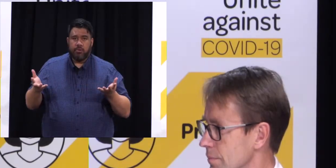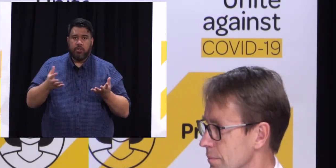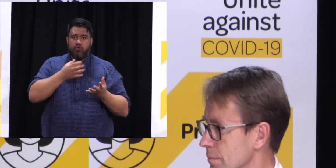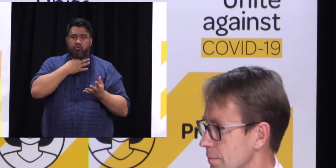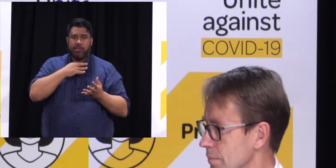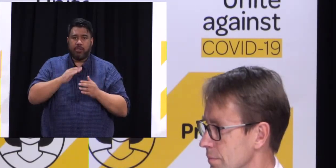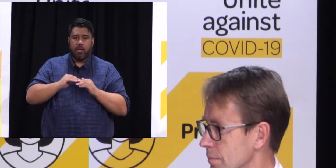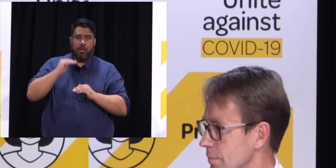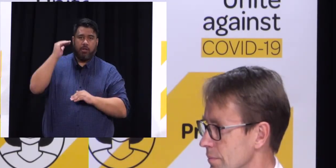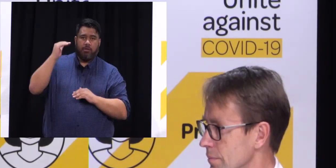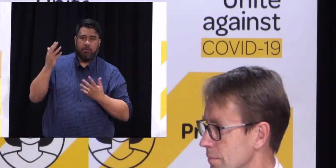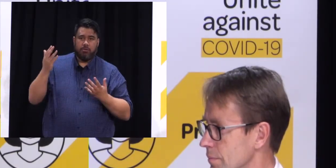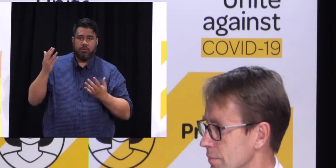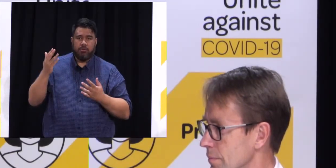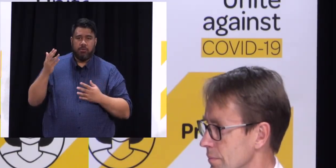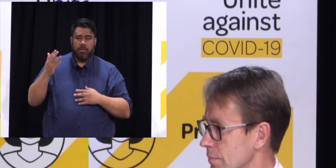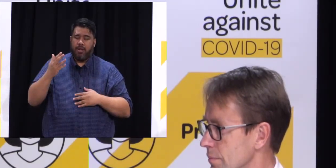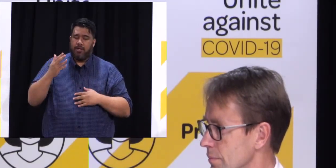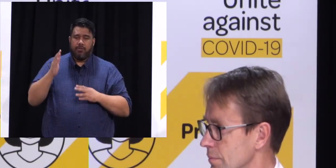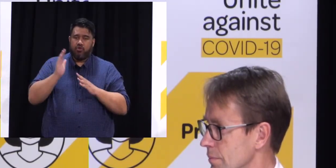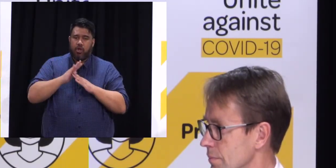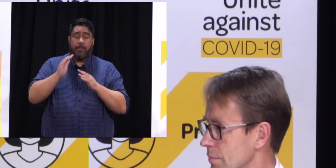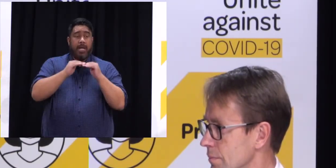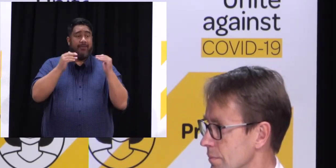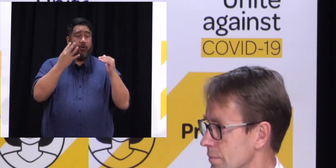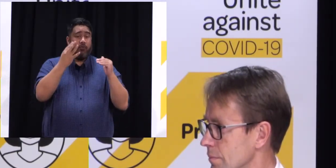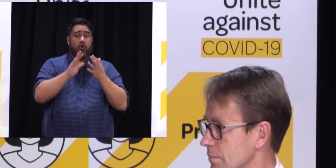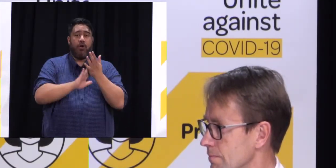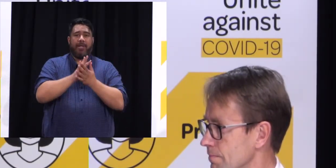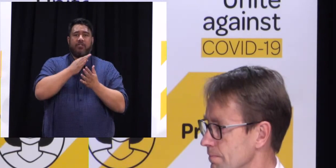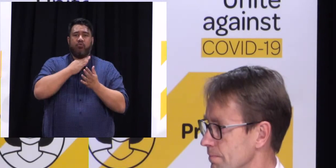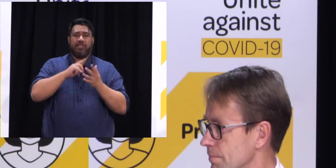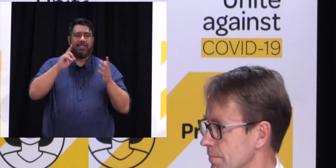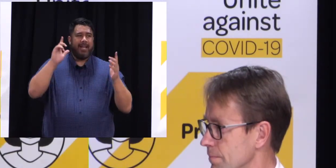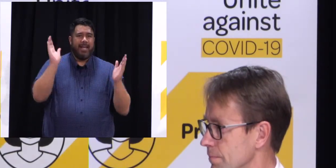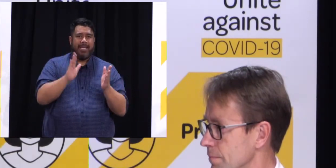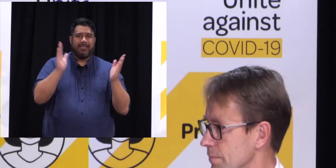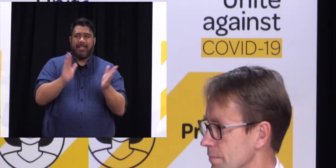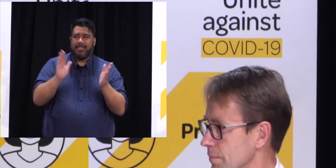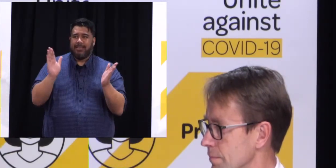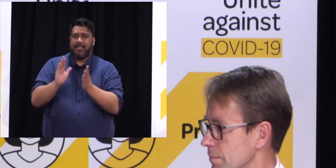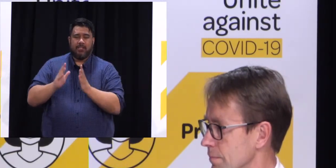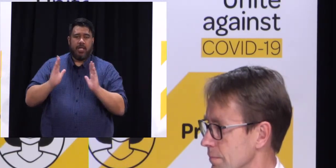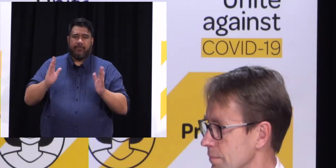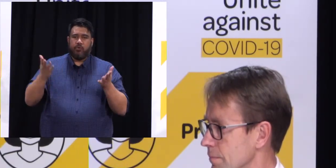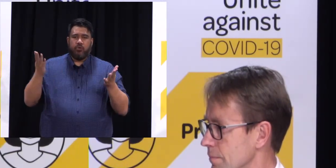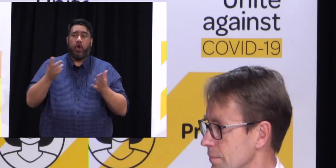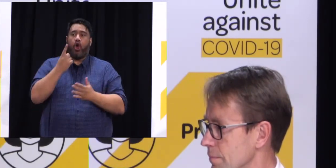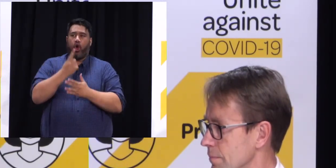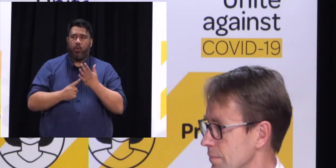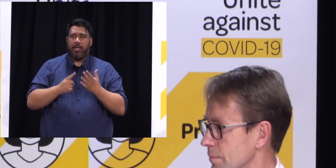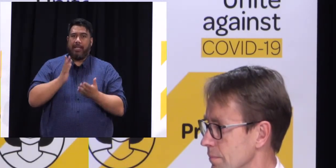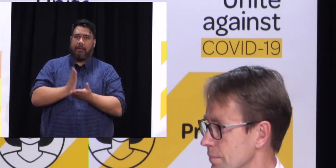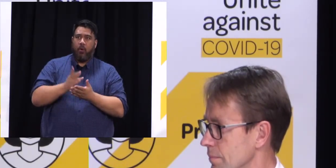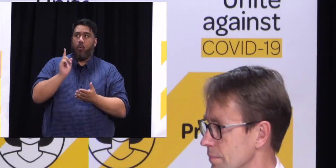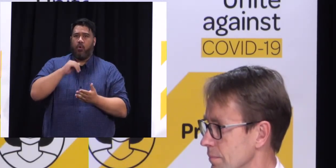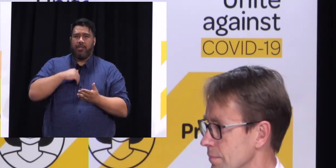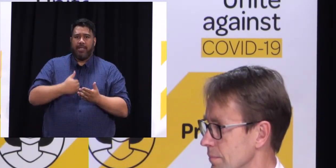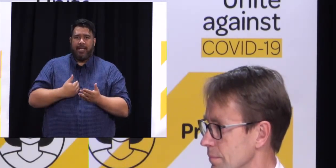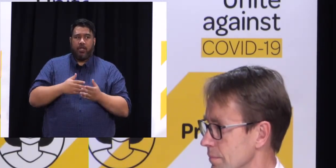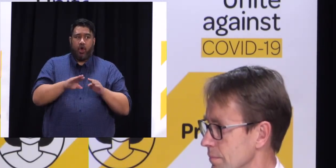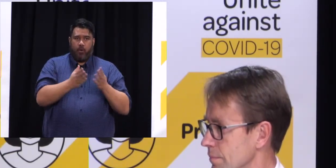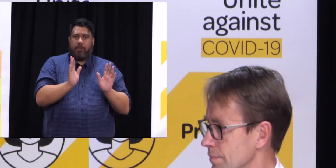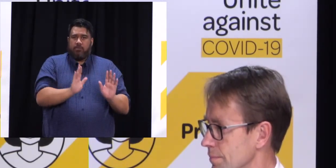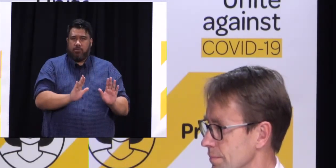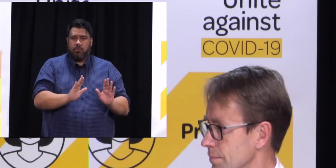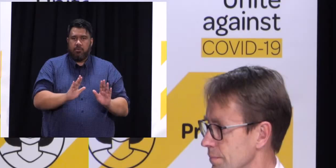risk. So our goal always with level 4, reduce it down as much as possible to the essentials that are required to enable people to stay safely